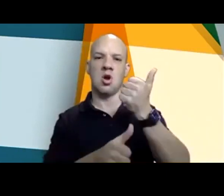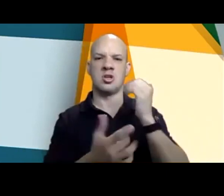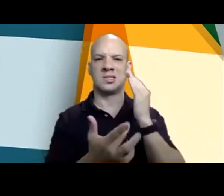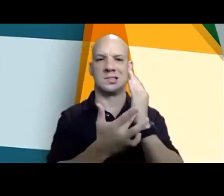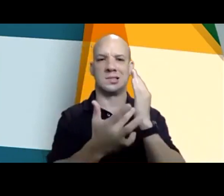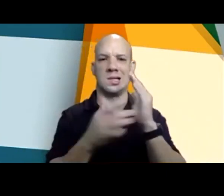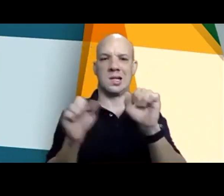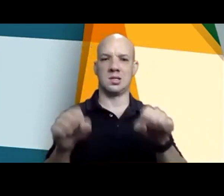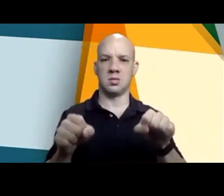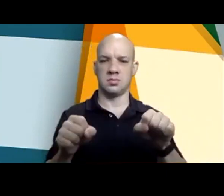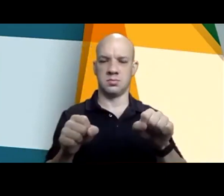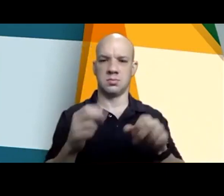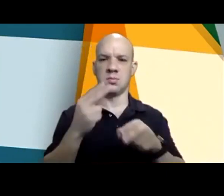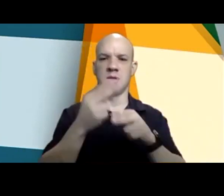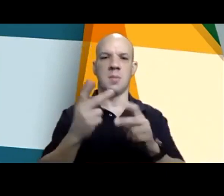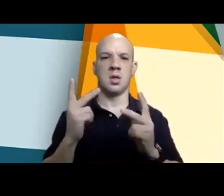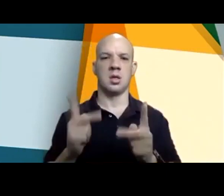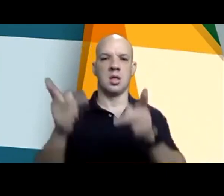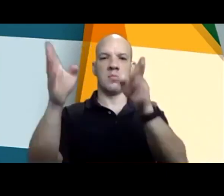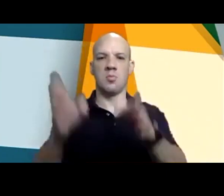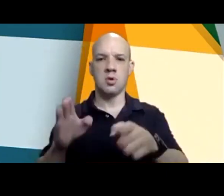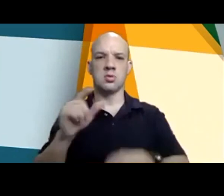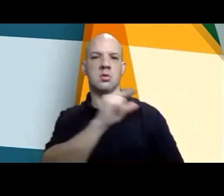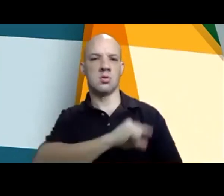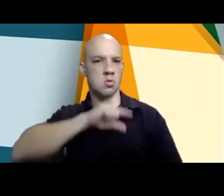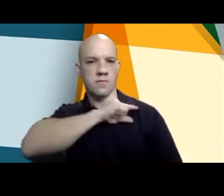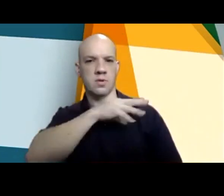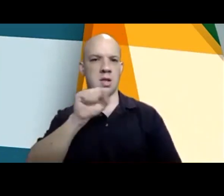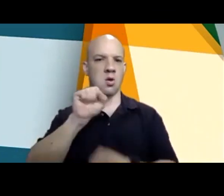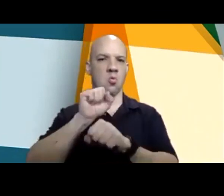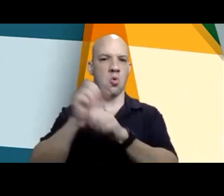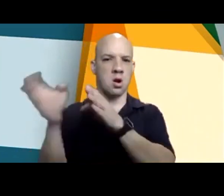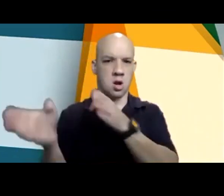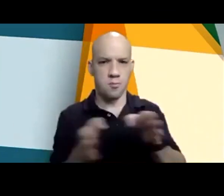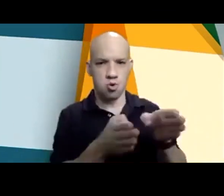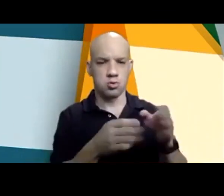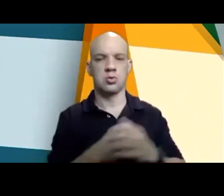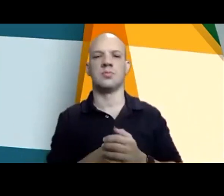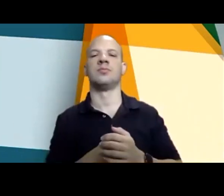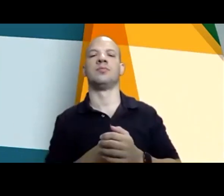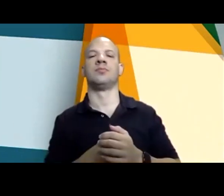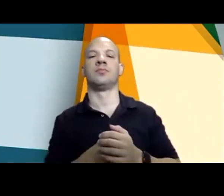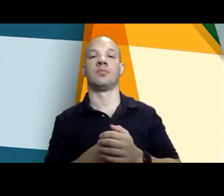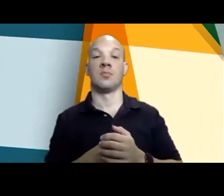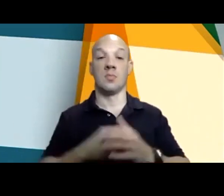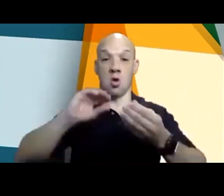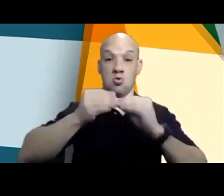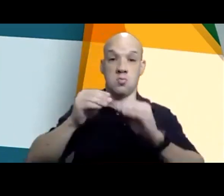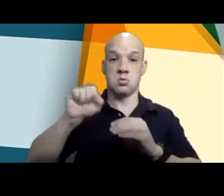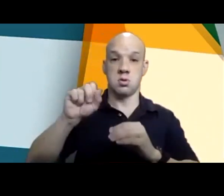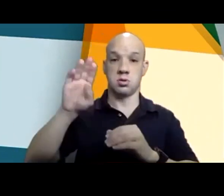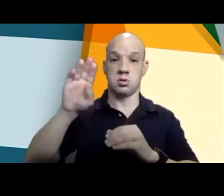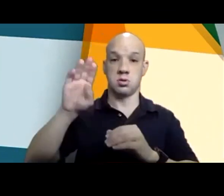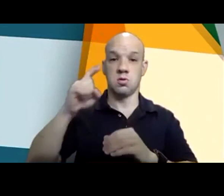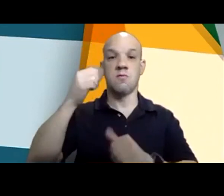the proposer's qualifications and work approach, and a score for each criterion will